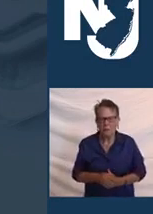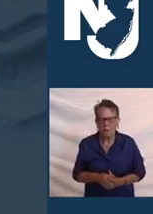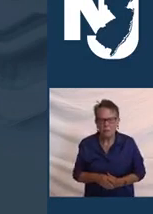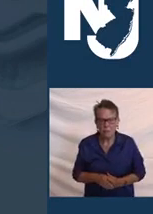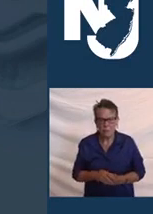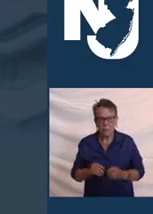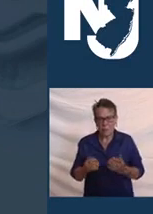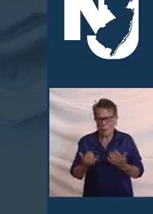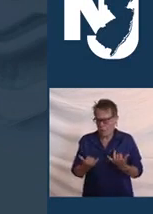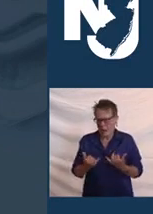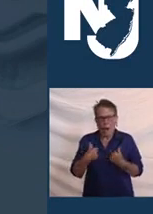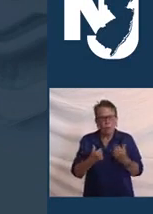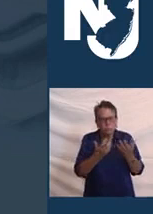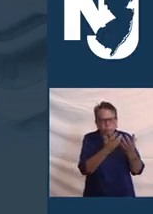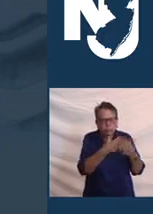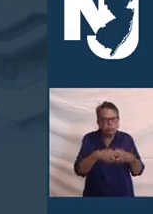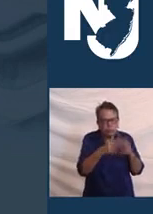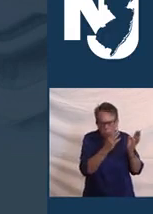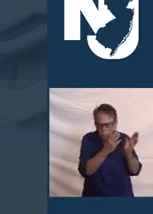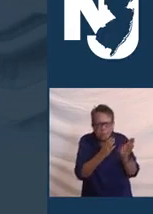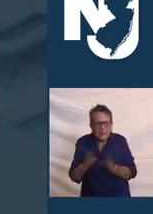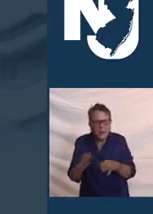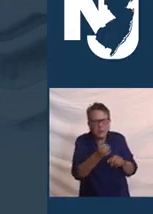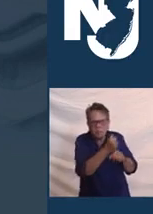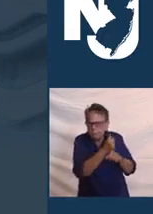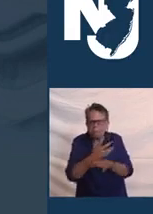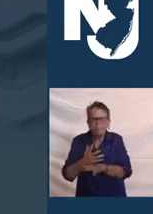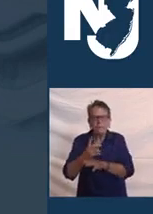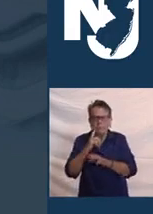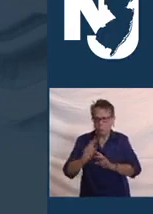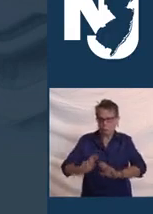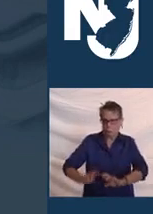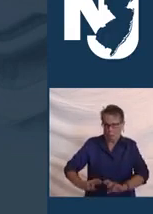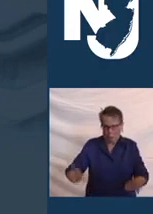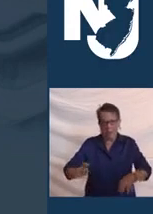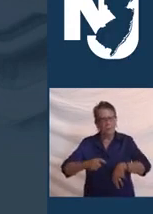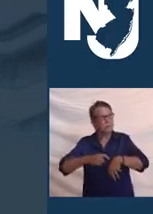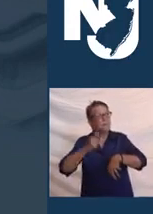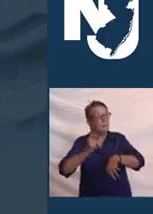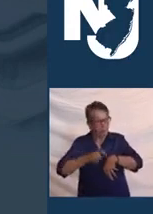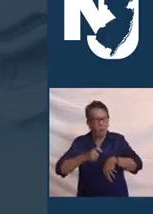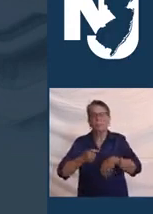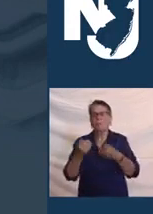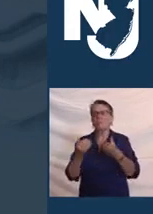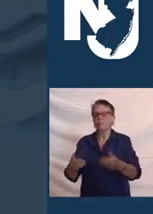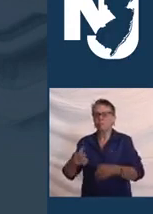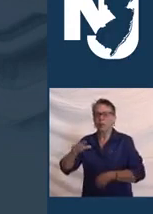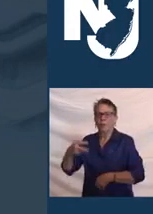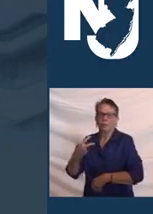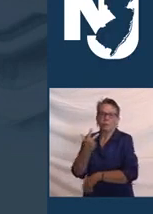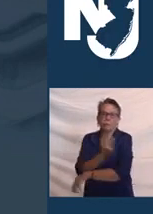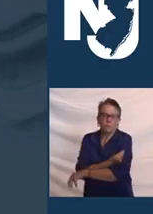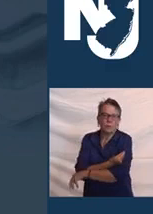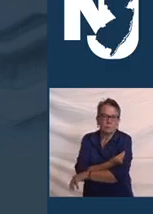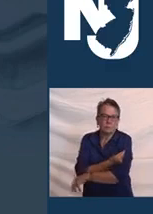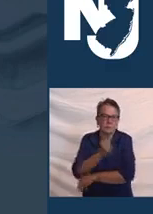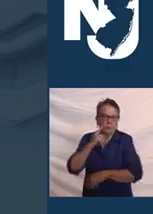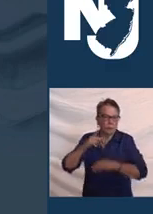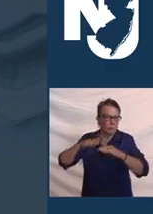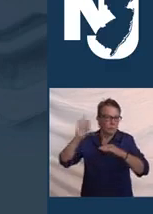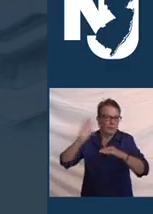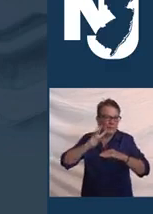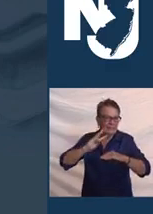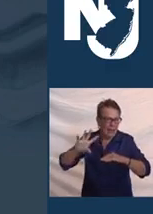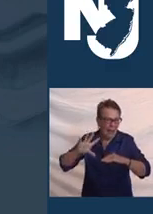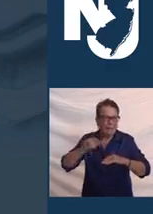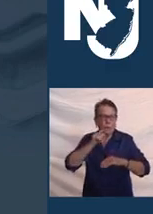additional doses necessary out through our vaccine distribution network. To administer these booster shots, we will be working through